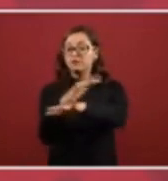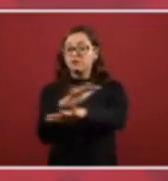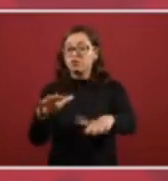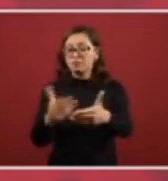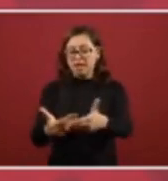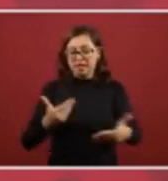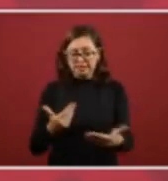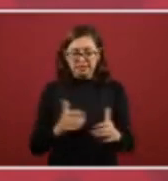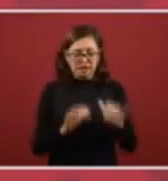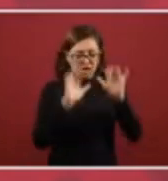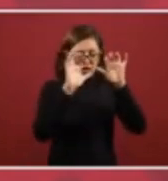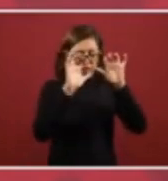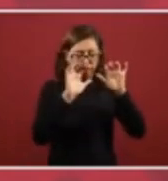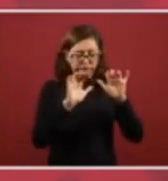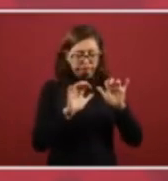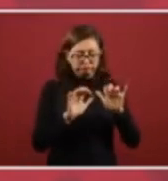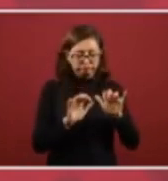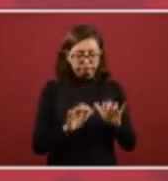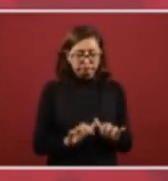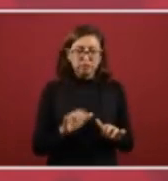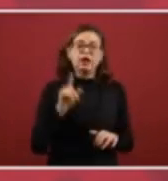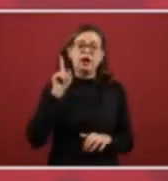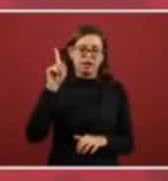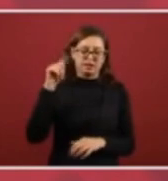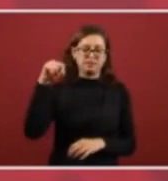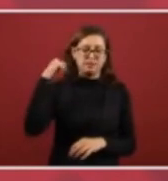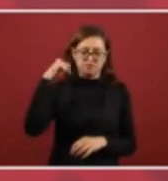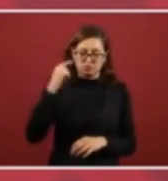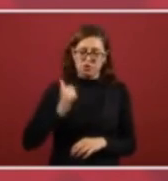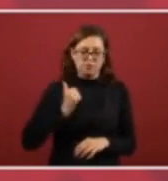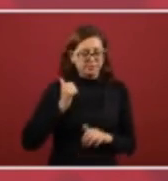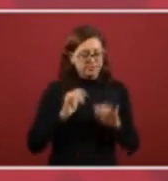So for something for the first, I have to prepare